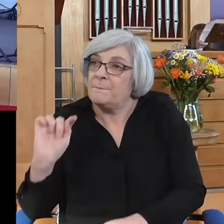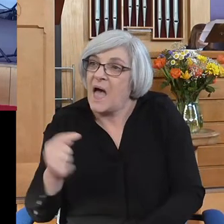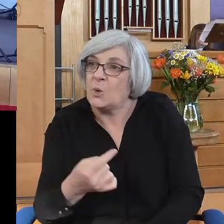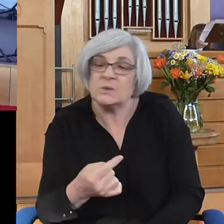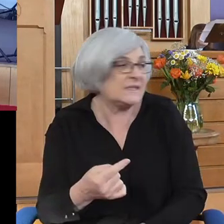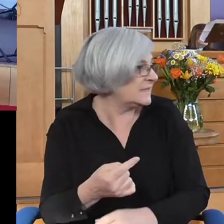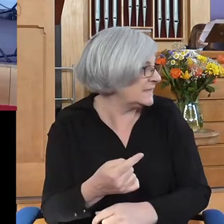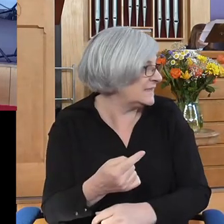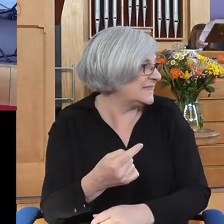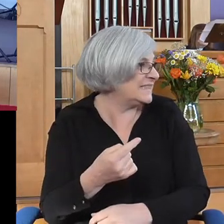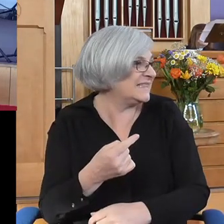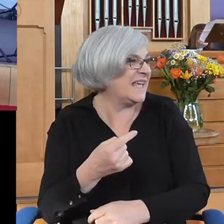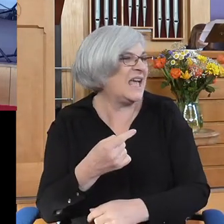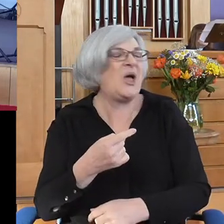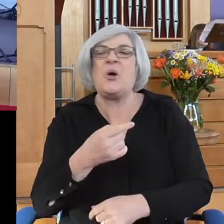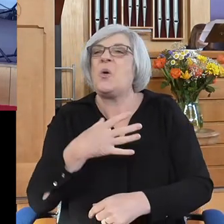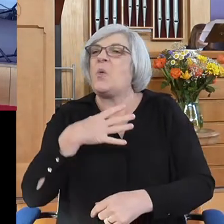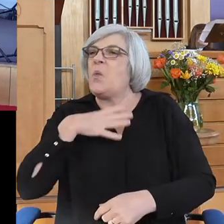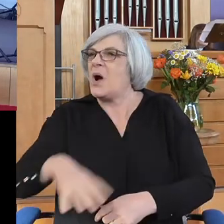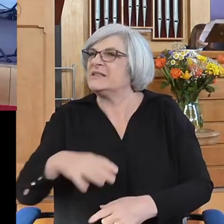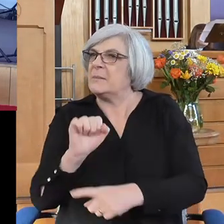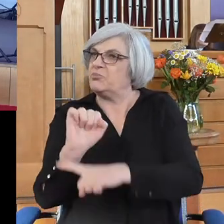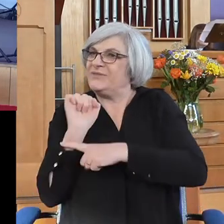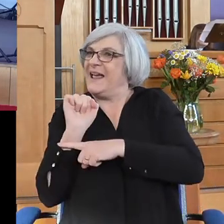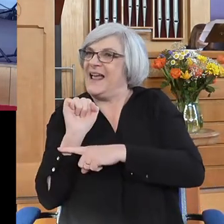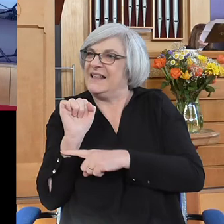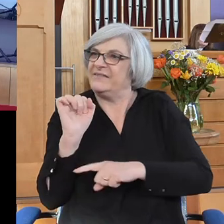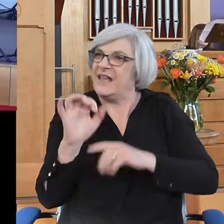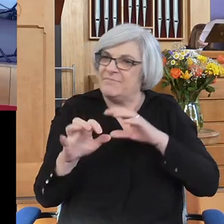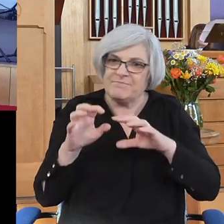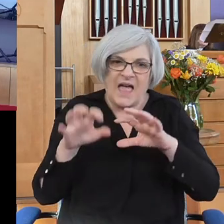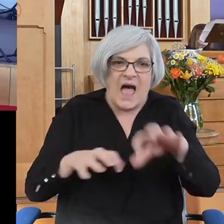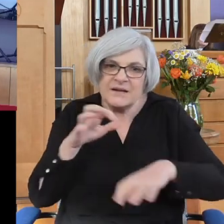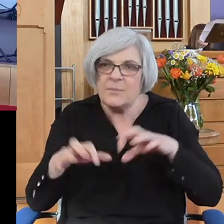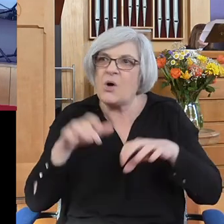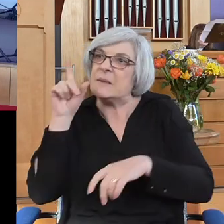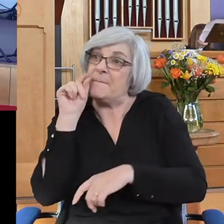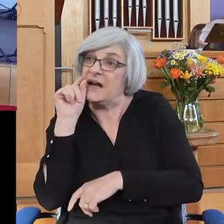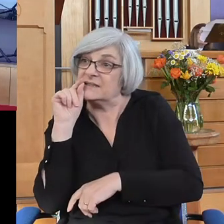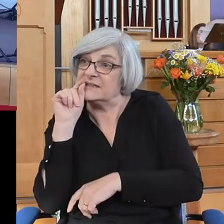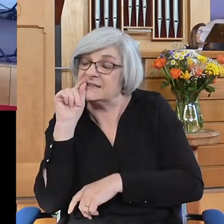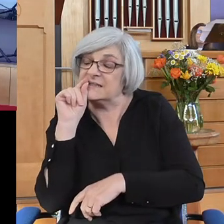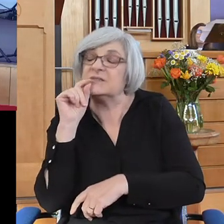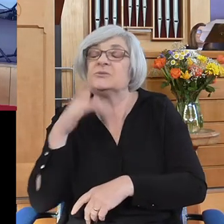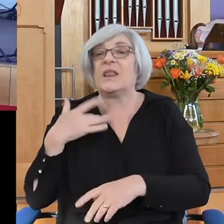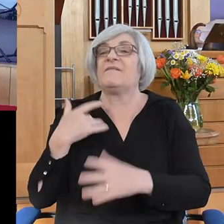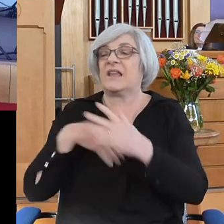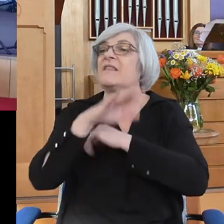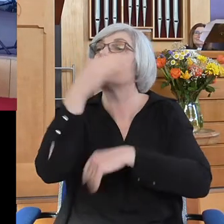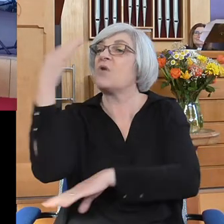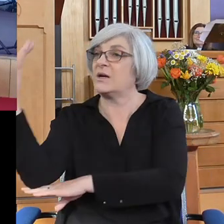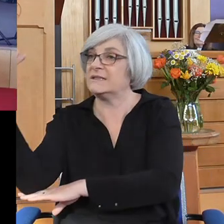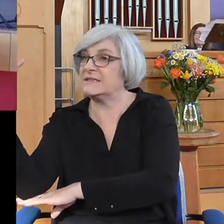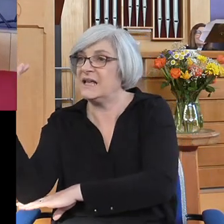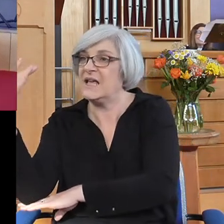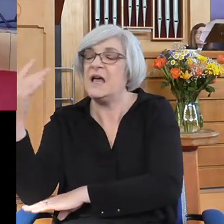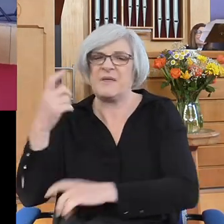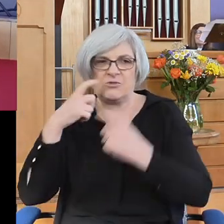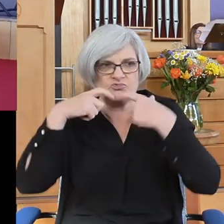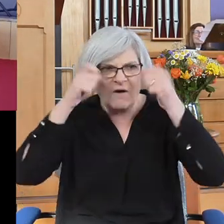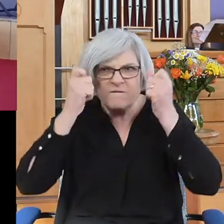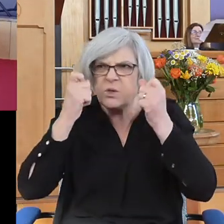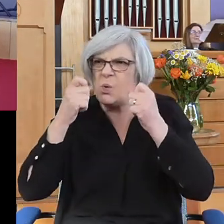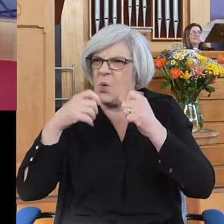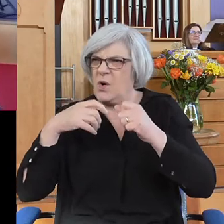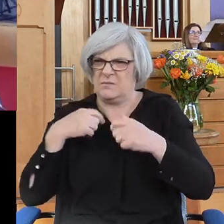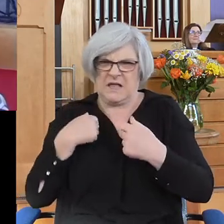who wanted to protect the animals and birds who had strayed into the forest from the Gruffalo.